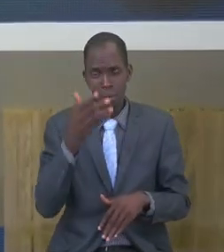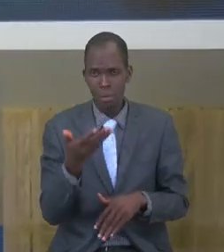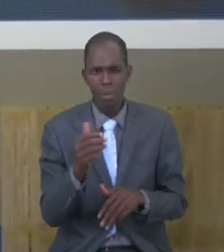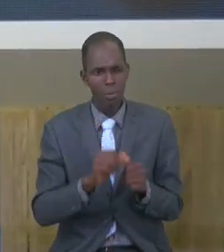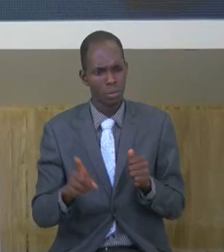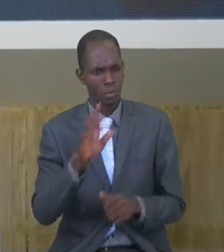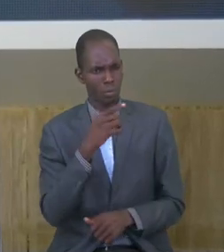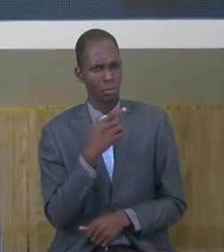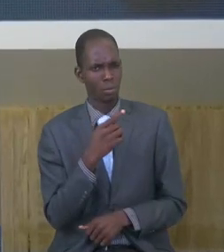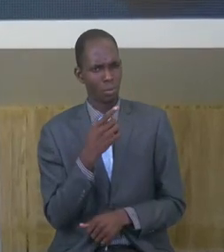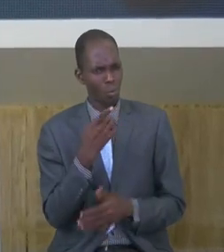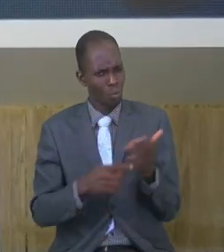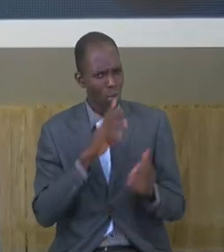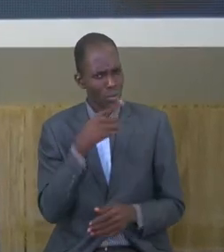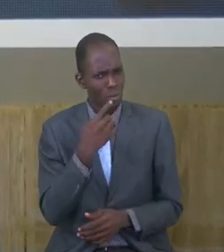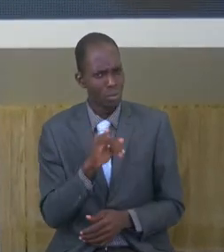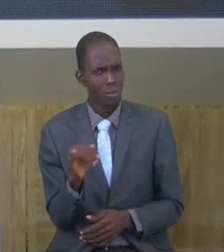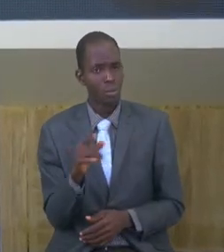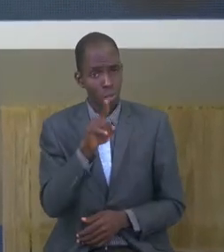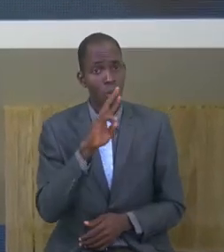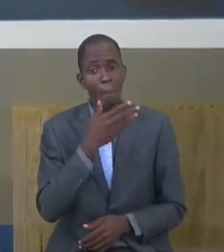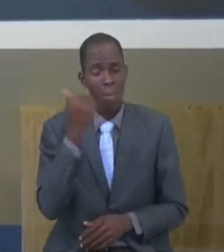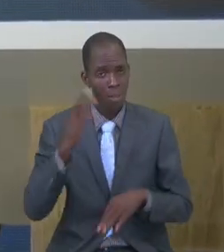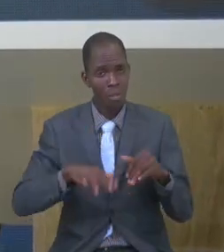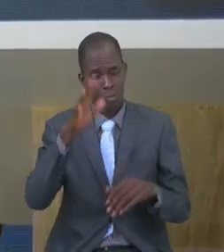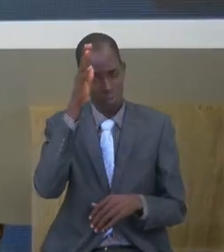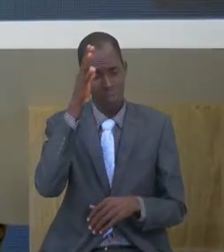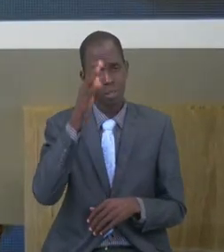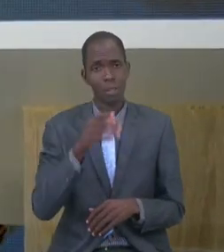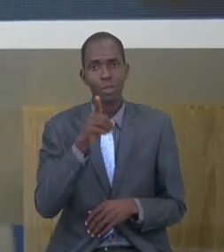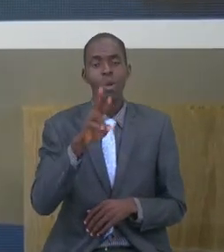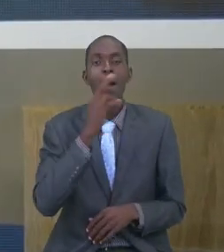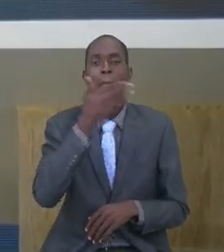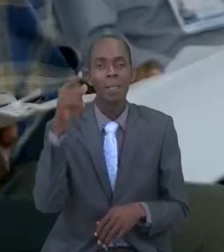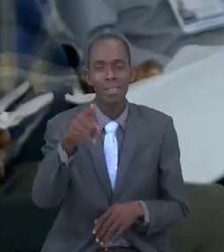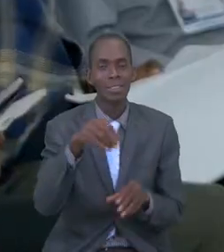say, what are you talking about? You are better. You are better.